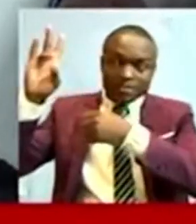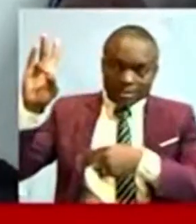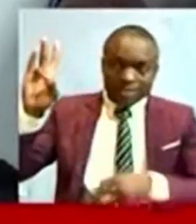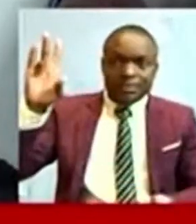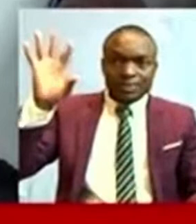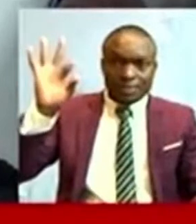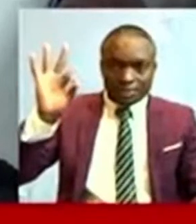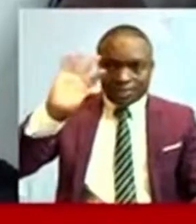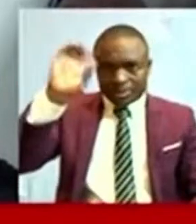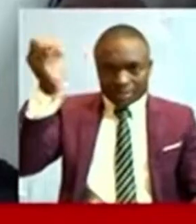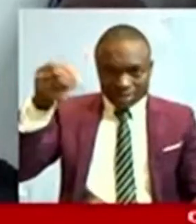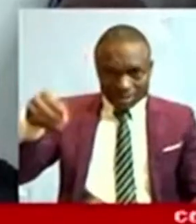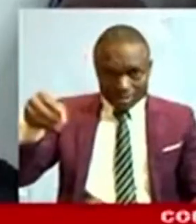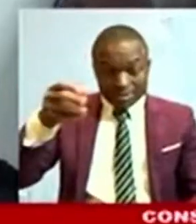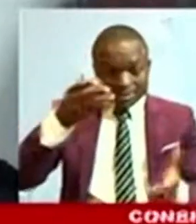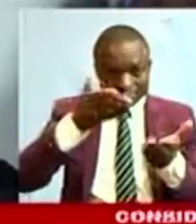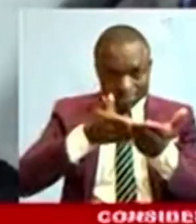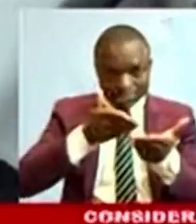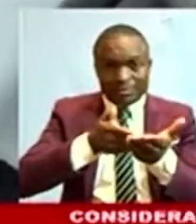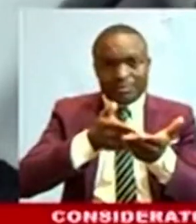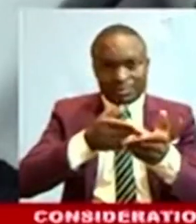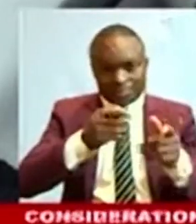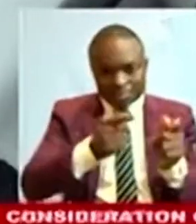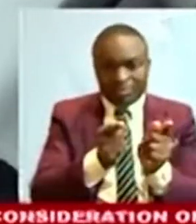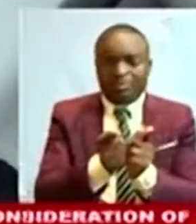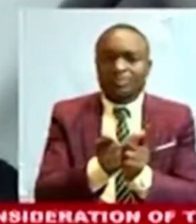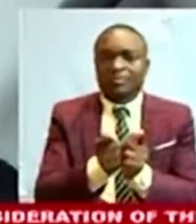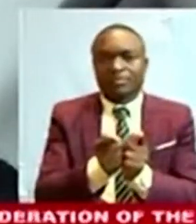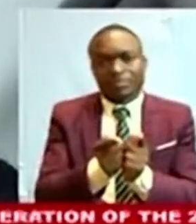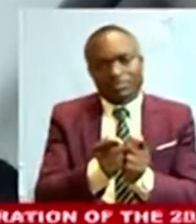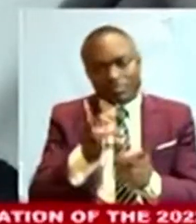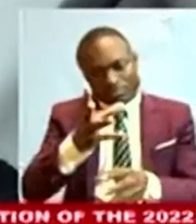79%. So this particular indicator was partially met.